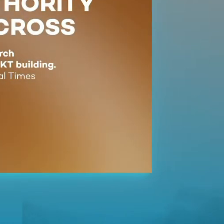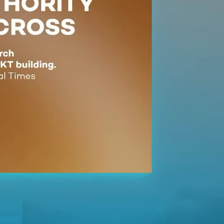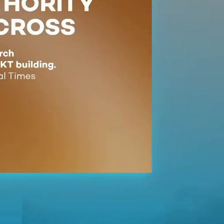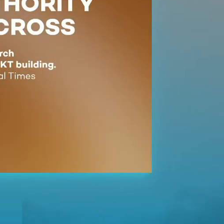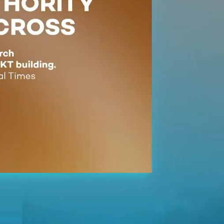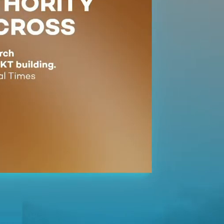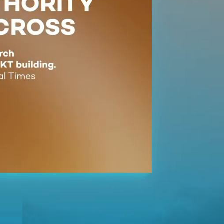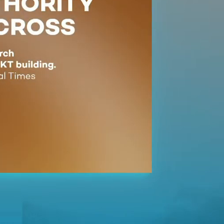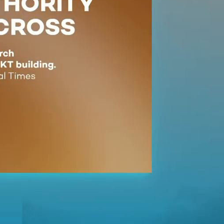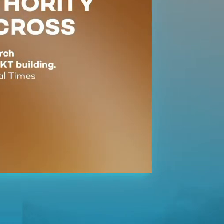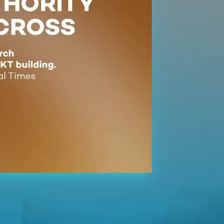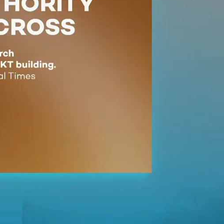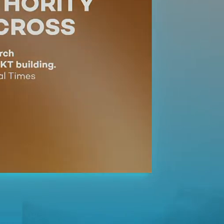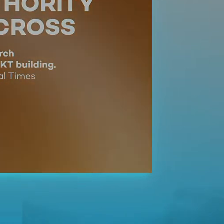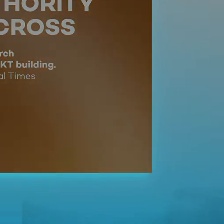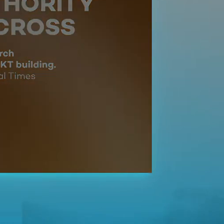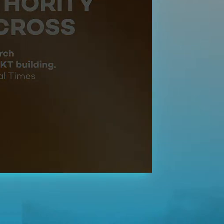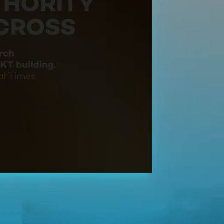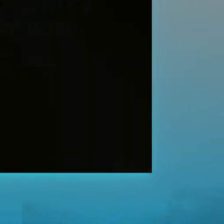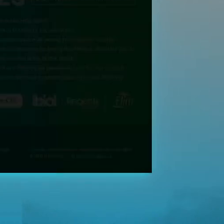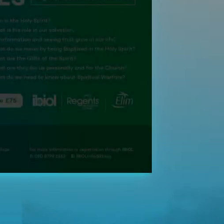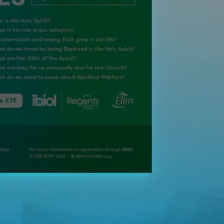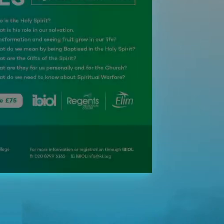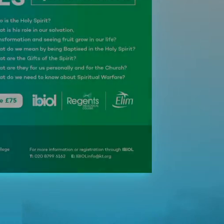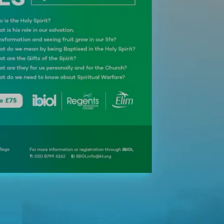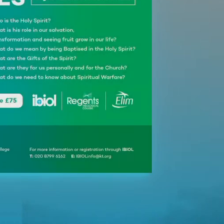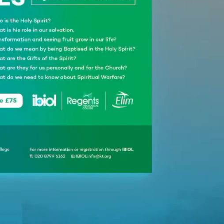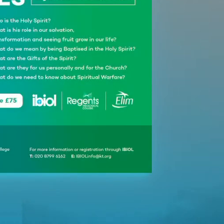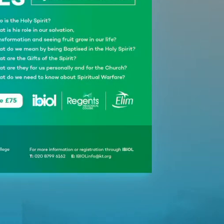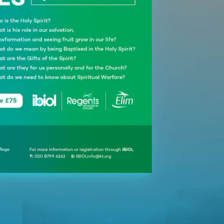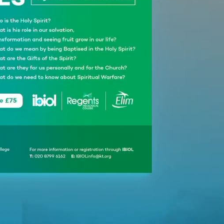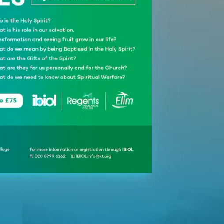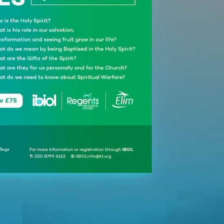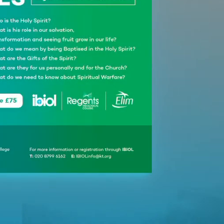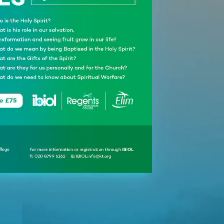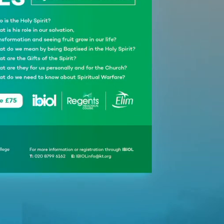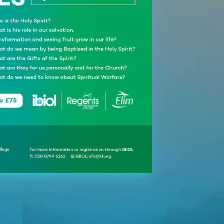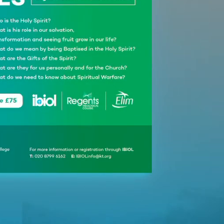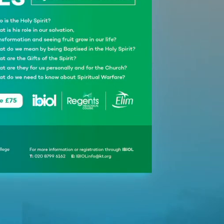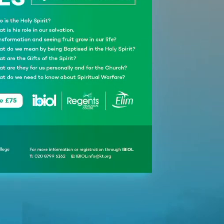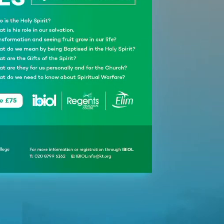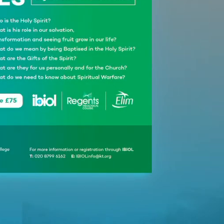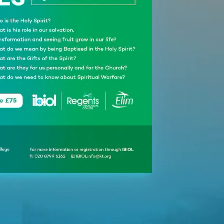And the lover of my soul. Sing that one time.